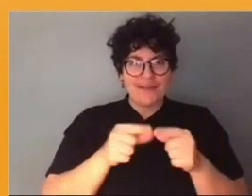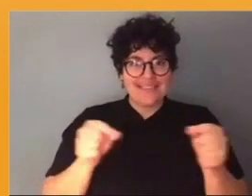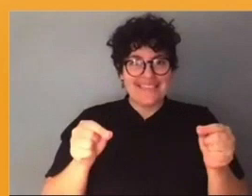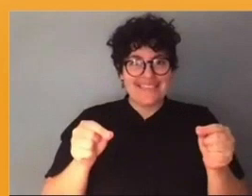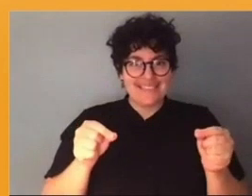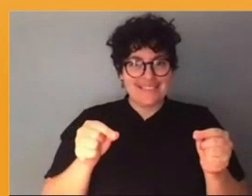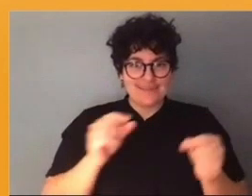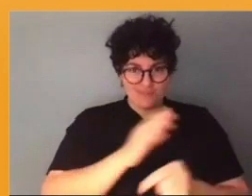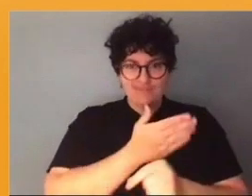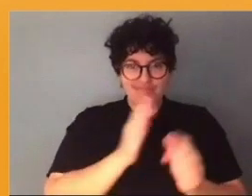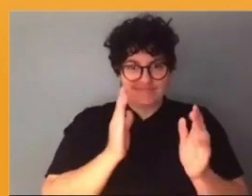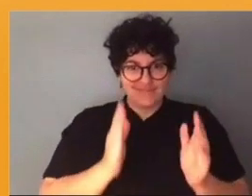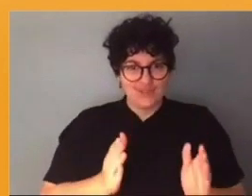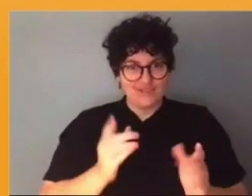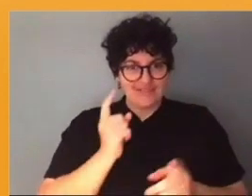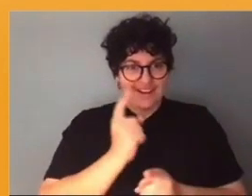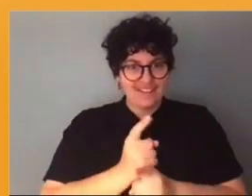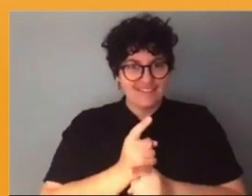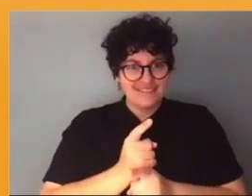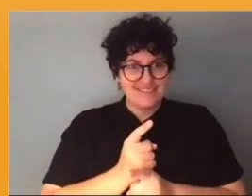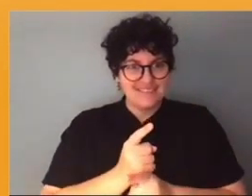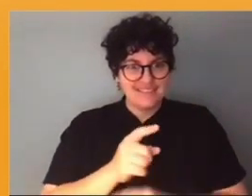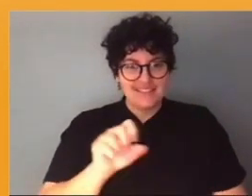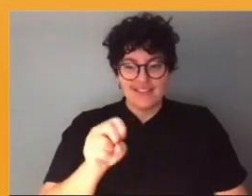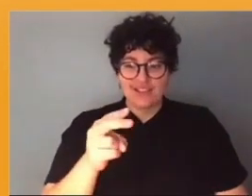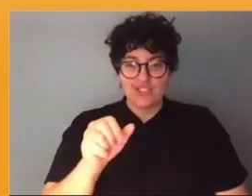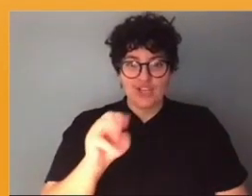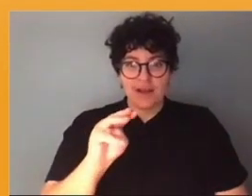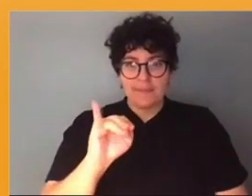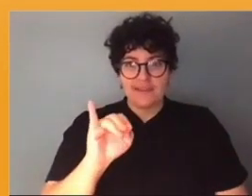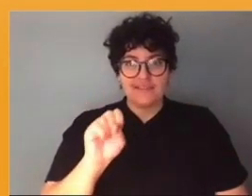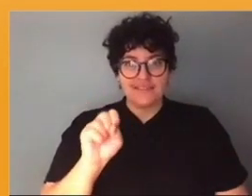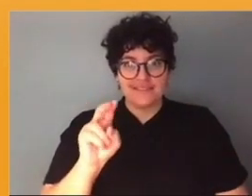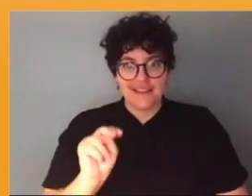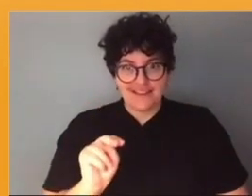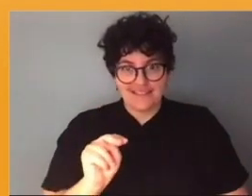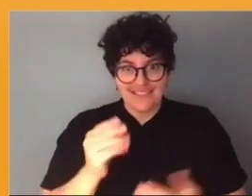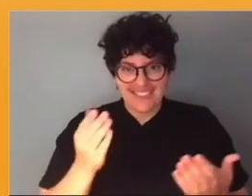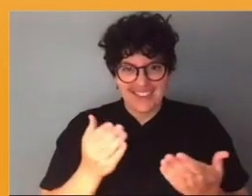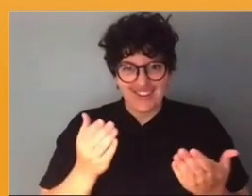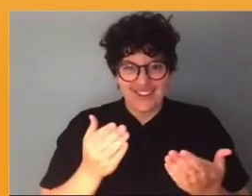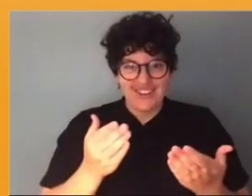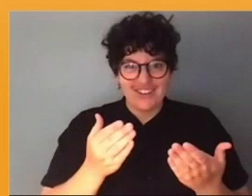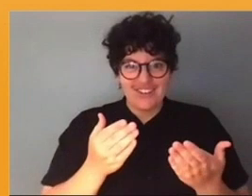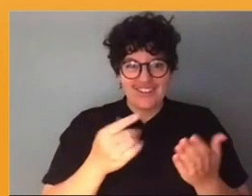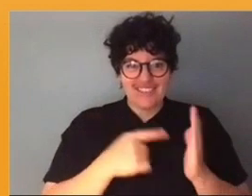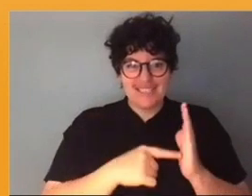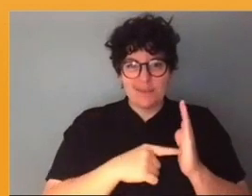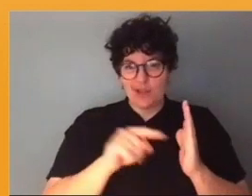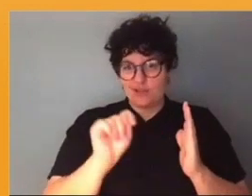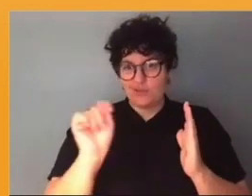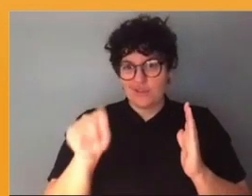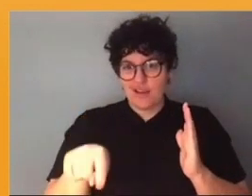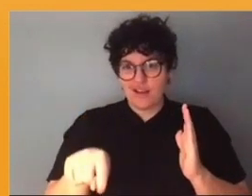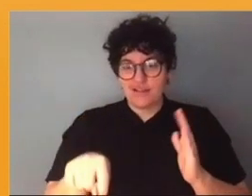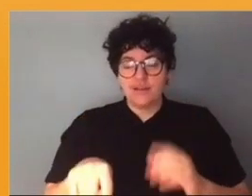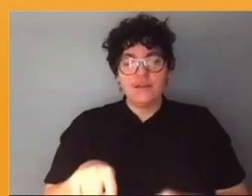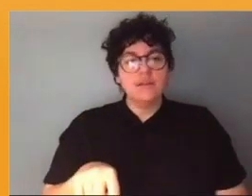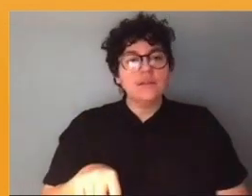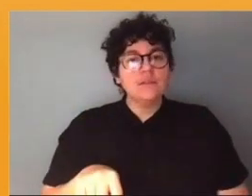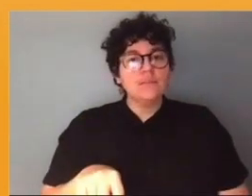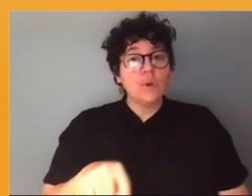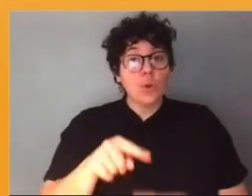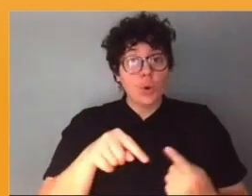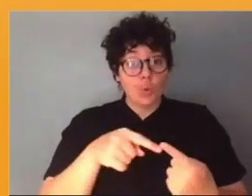players of Japanese instruments, the shamisen, for example, here in Tucson. But when you are, as a dancer, interacting with